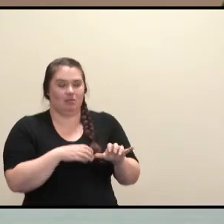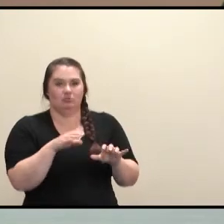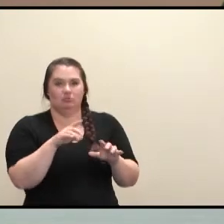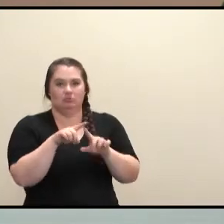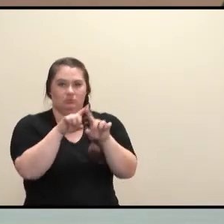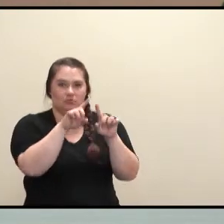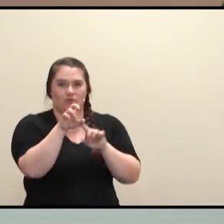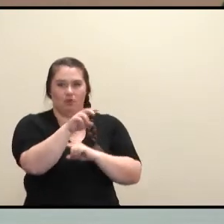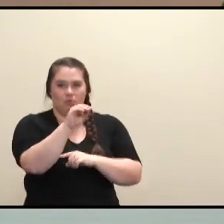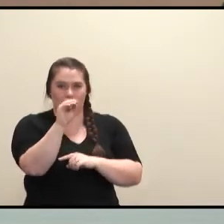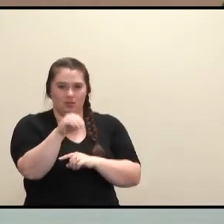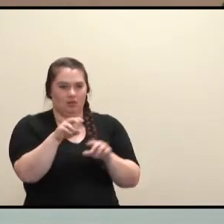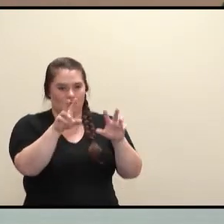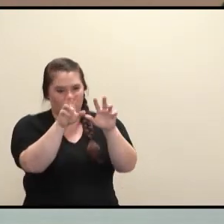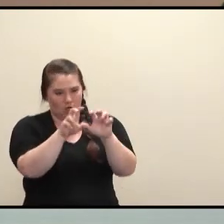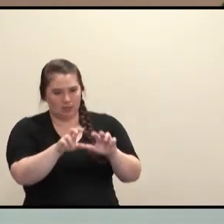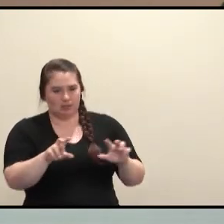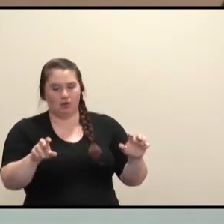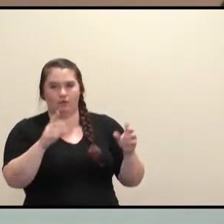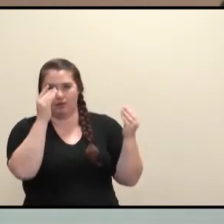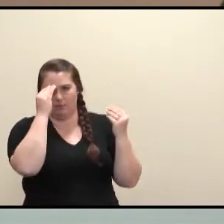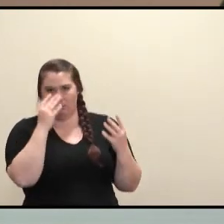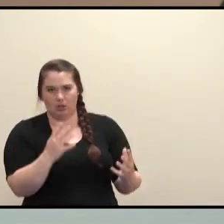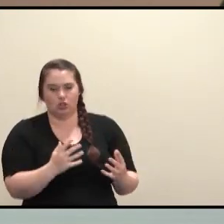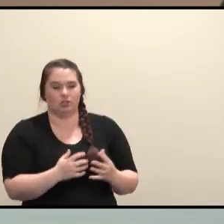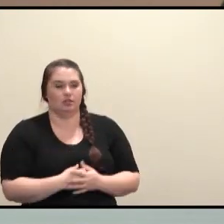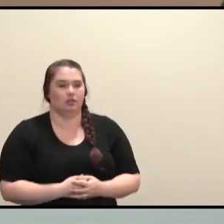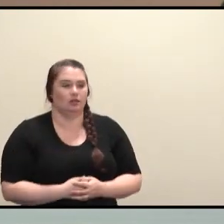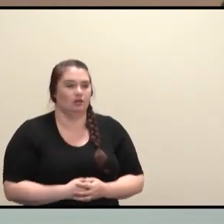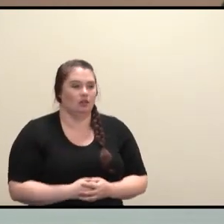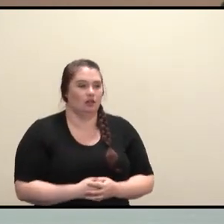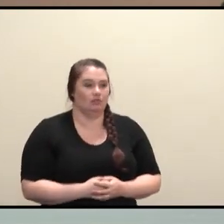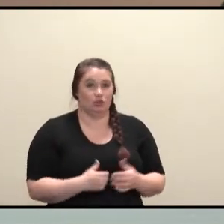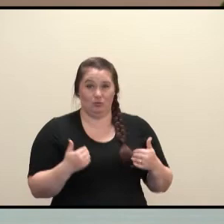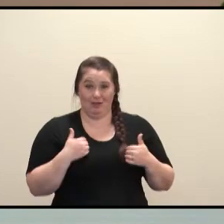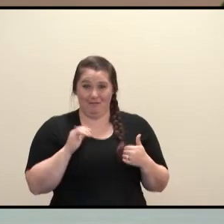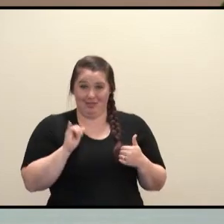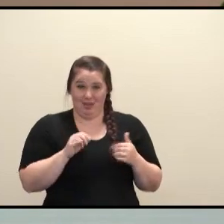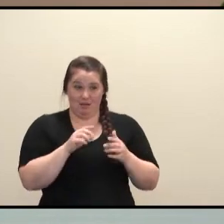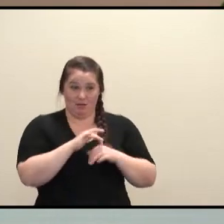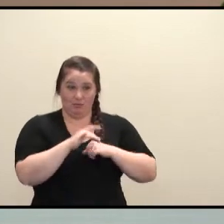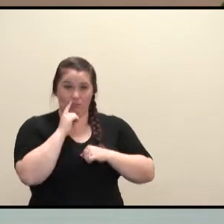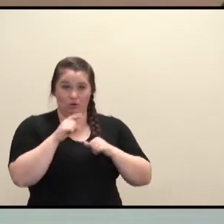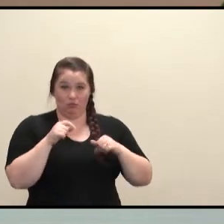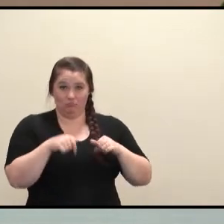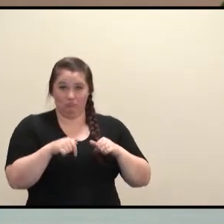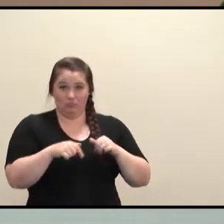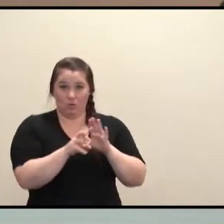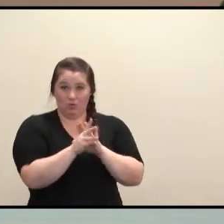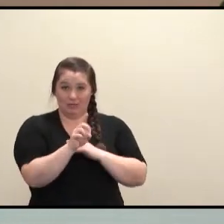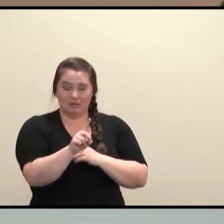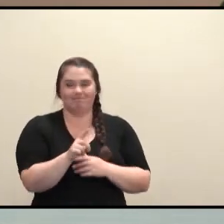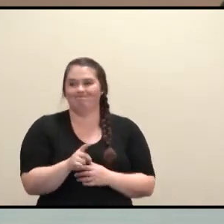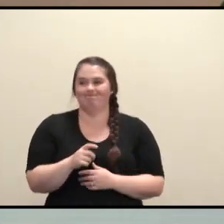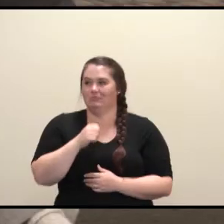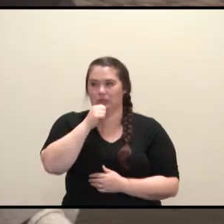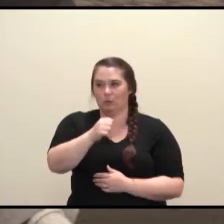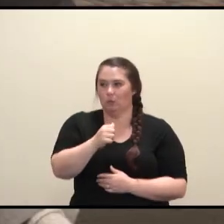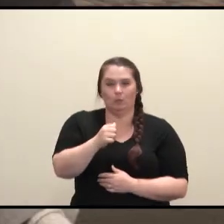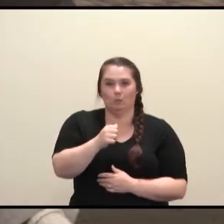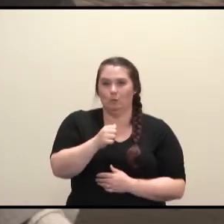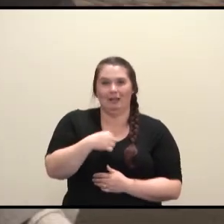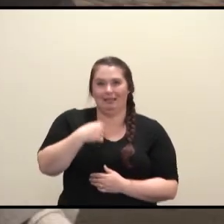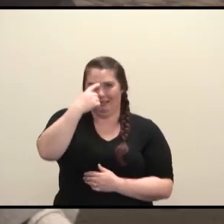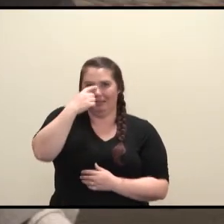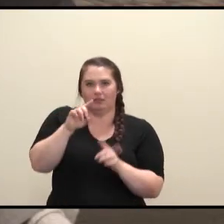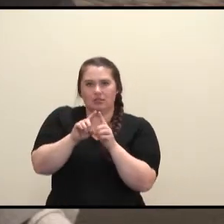the breakdown from the zone and us and Waco ISD kind of. We don't, I'm sure the district probably could do some calculations there.